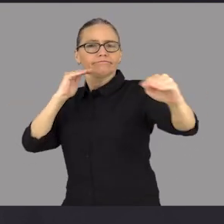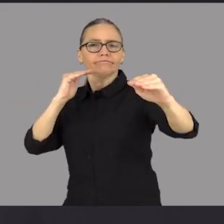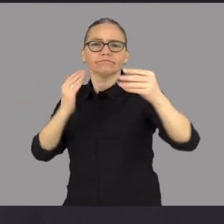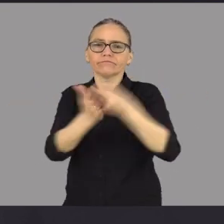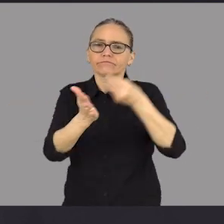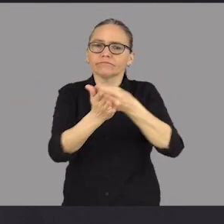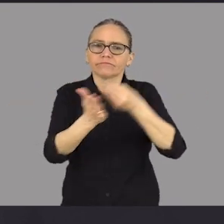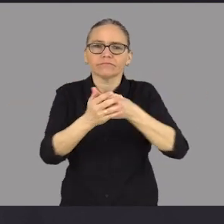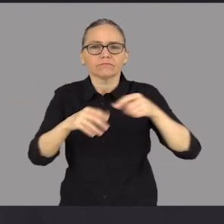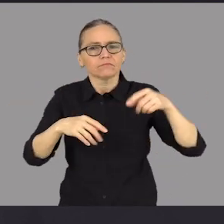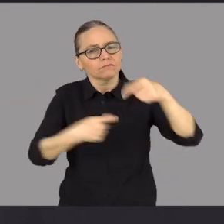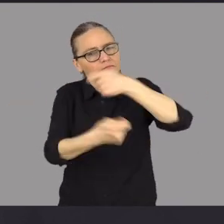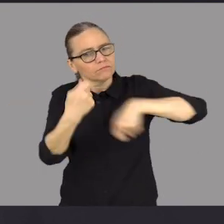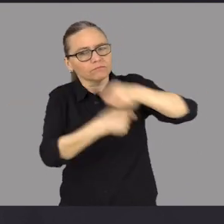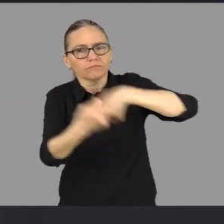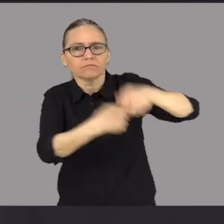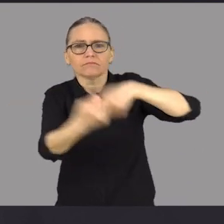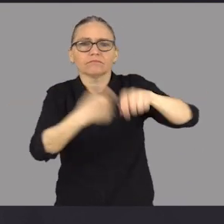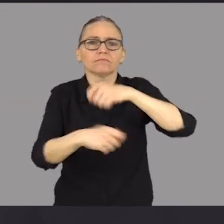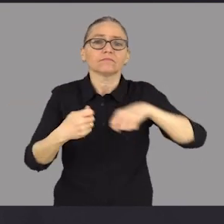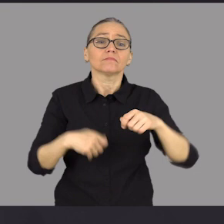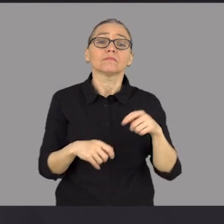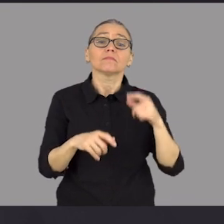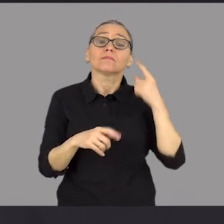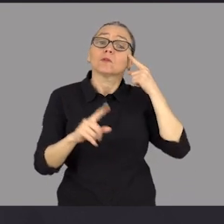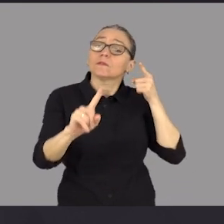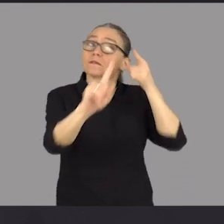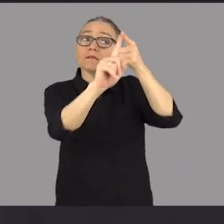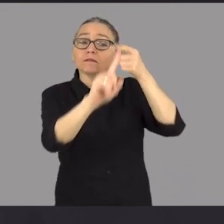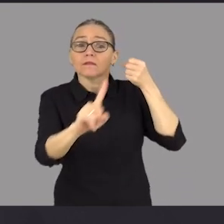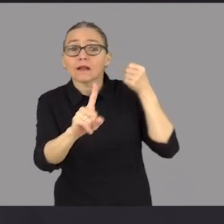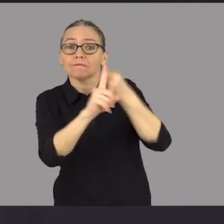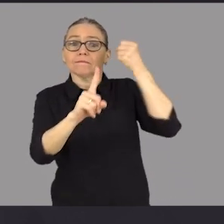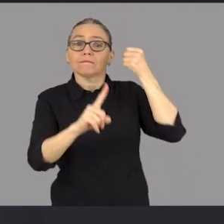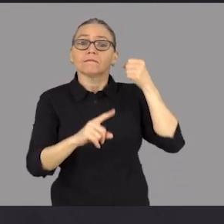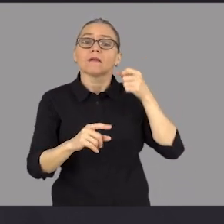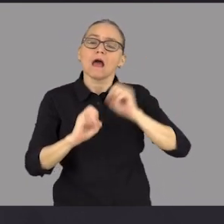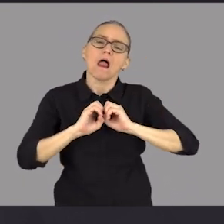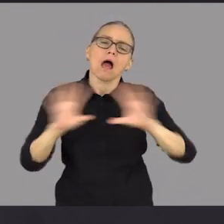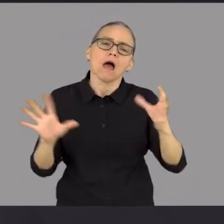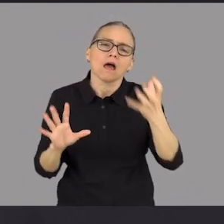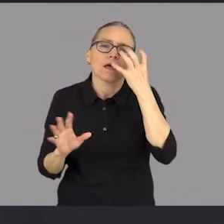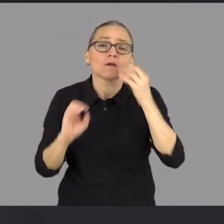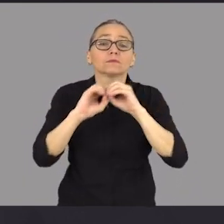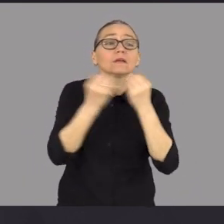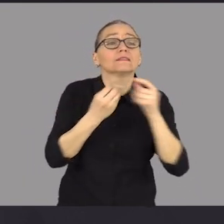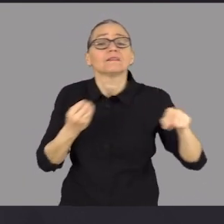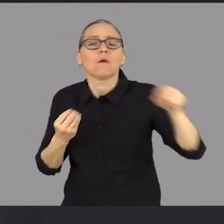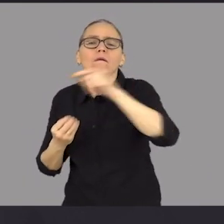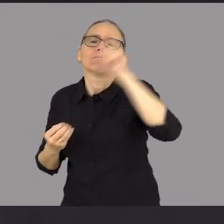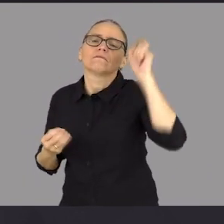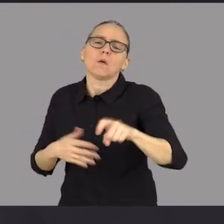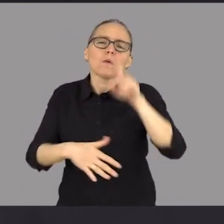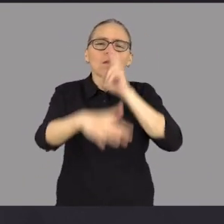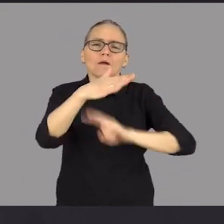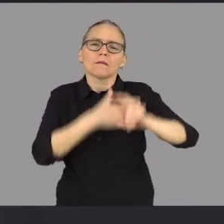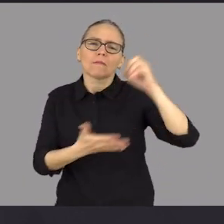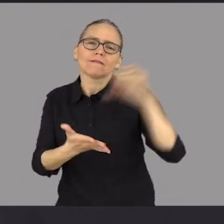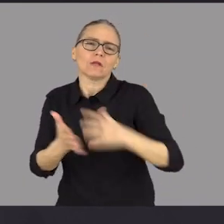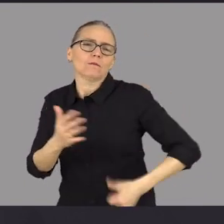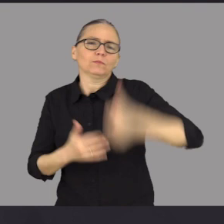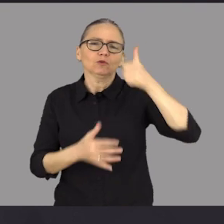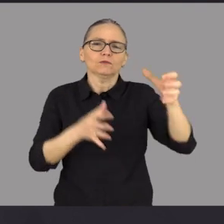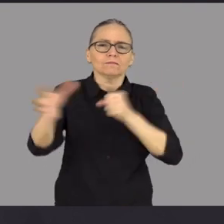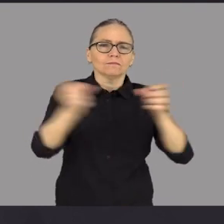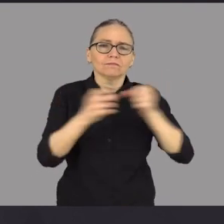As you can tell, diversity and inclusion can offer a substantial return on investment for your business.